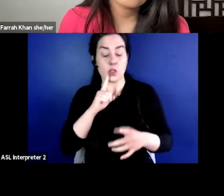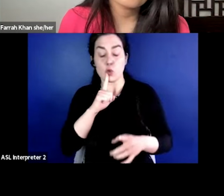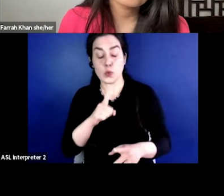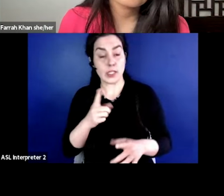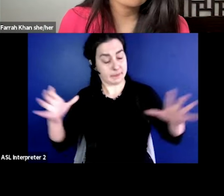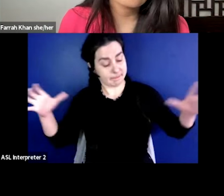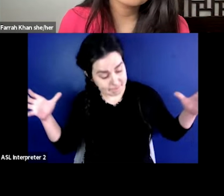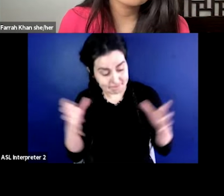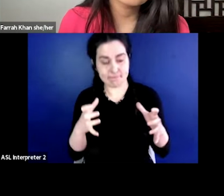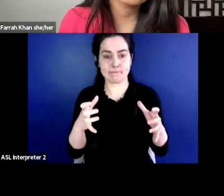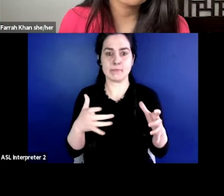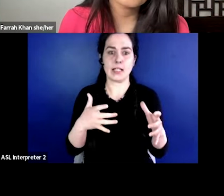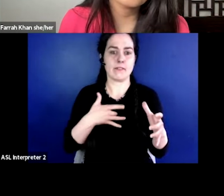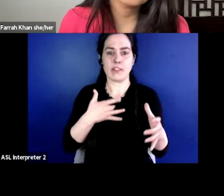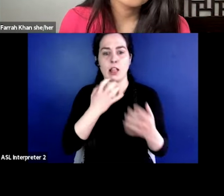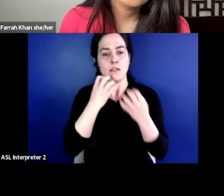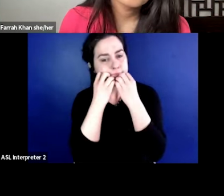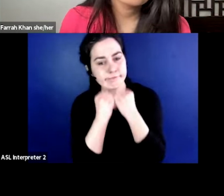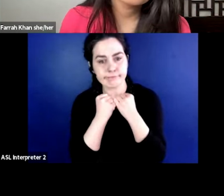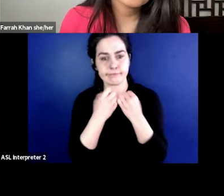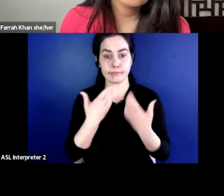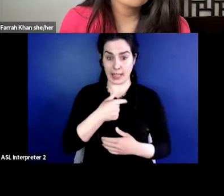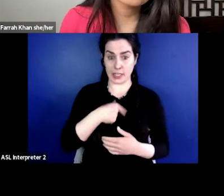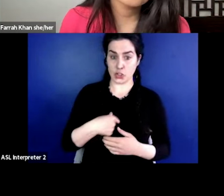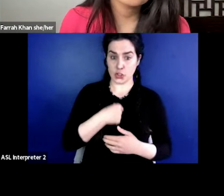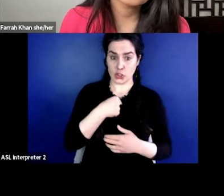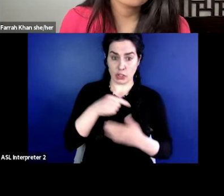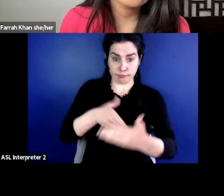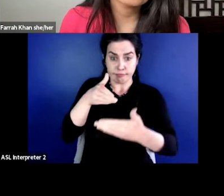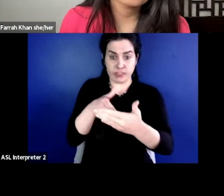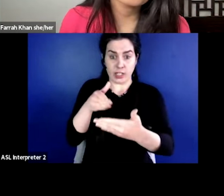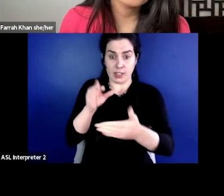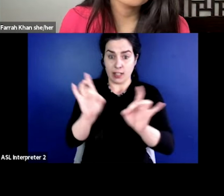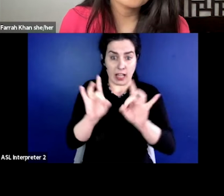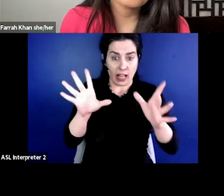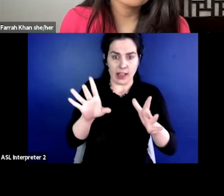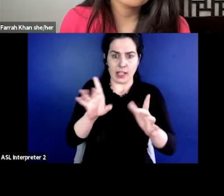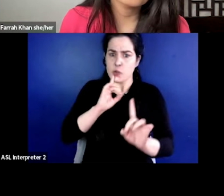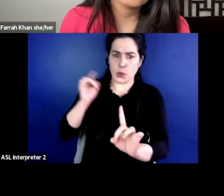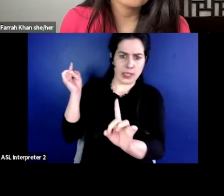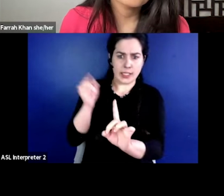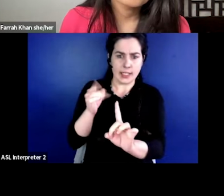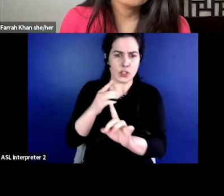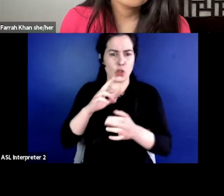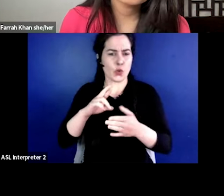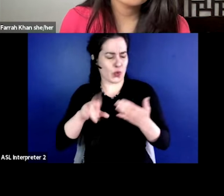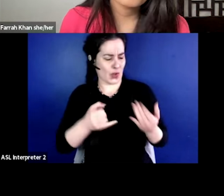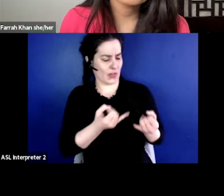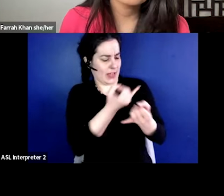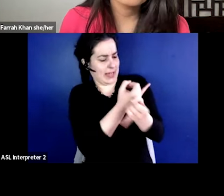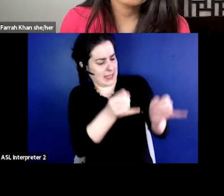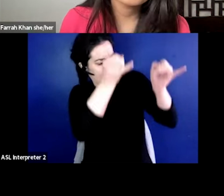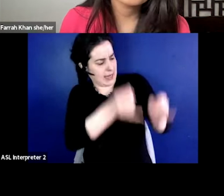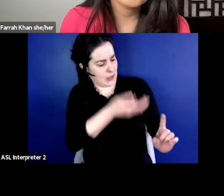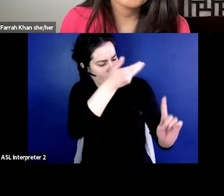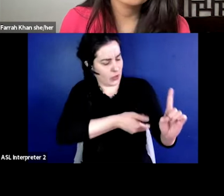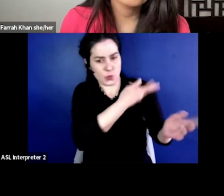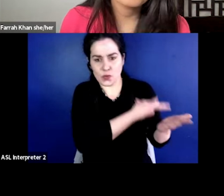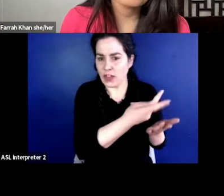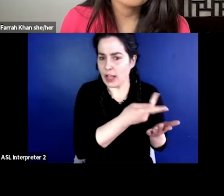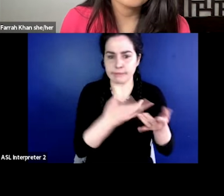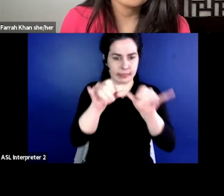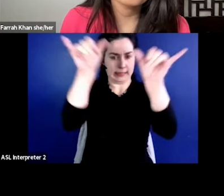systems failure. It requires a systems response. And when the entire country gets its brightest and best people together to do the work, it may just be possible to manifest the